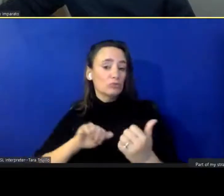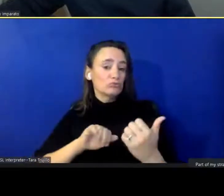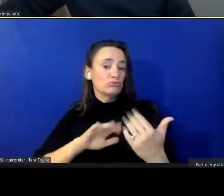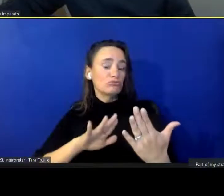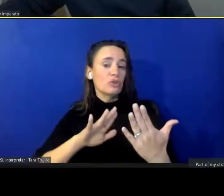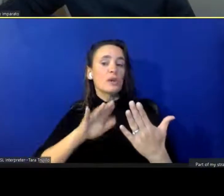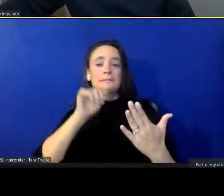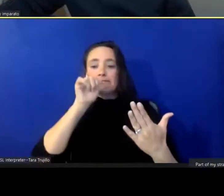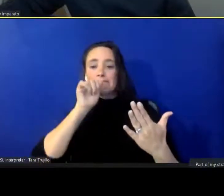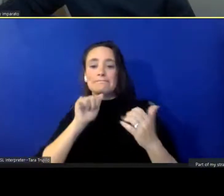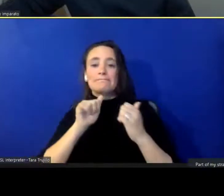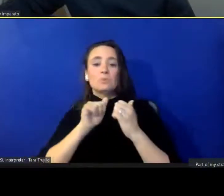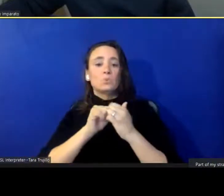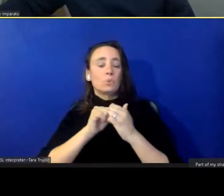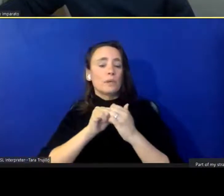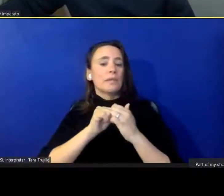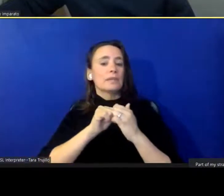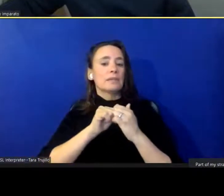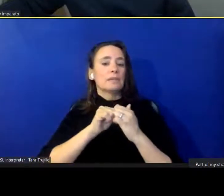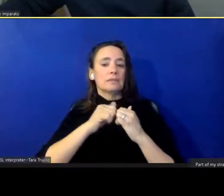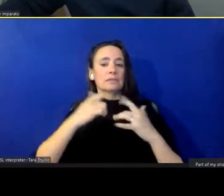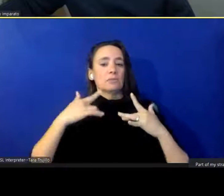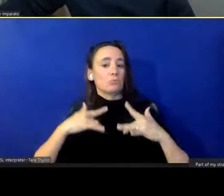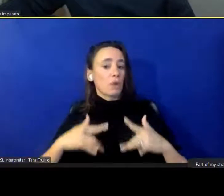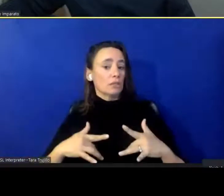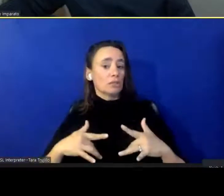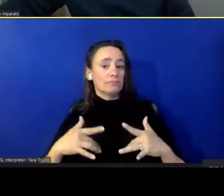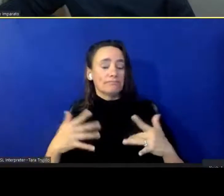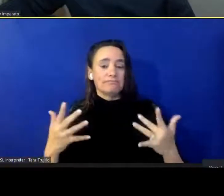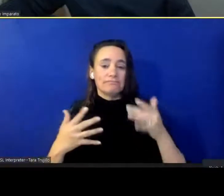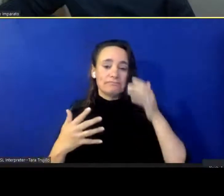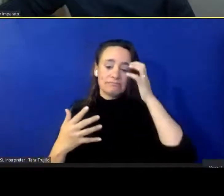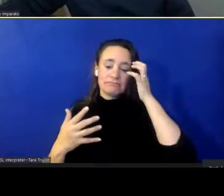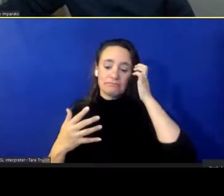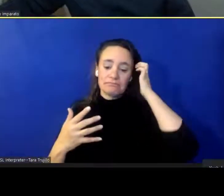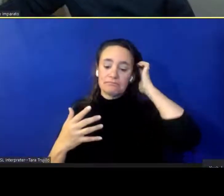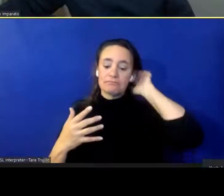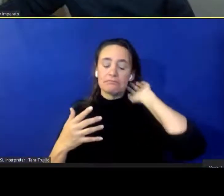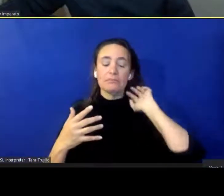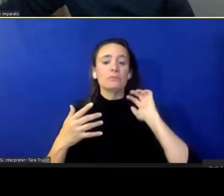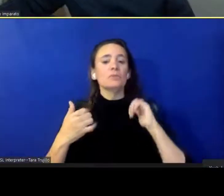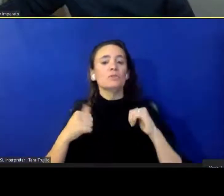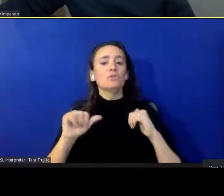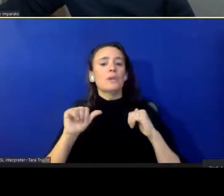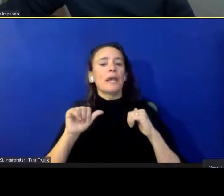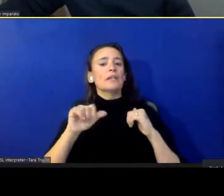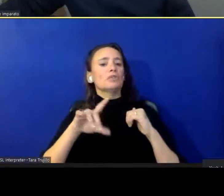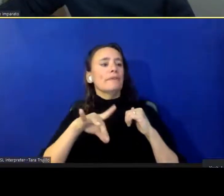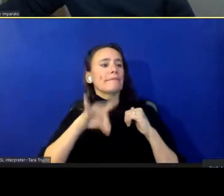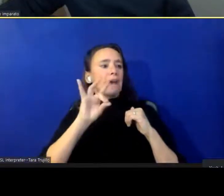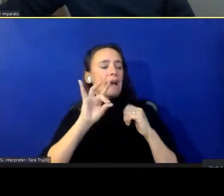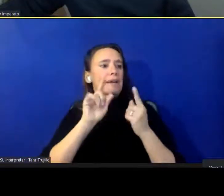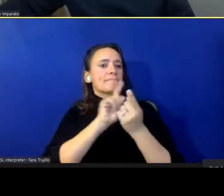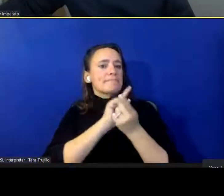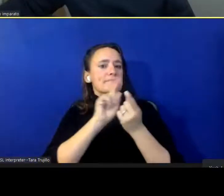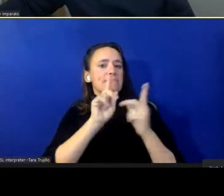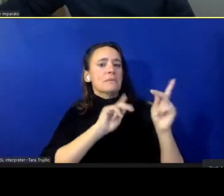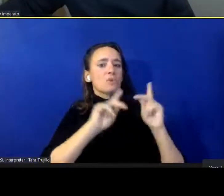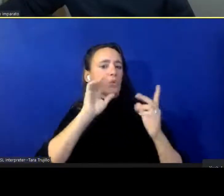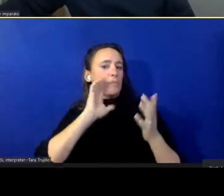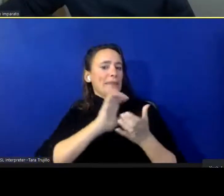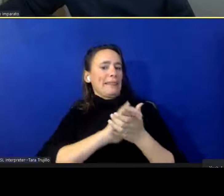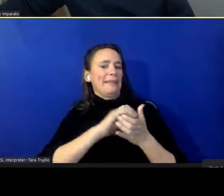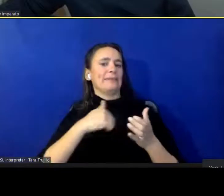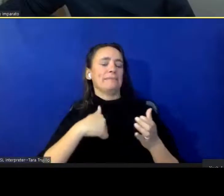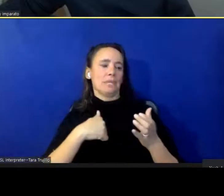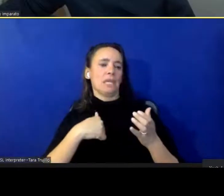is trying to find people who believe in me even when I'm depressed and